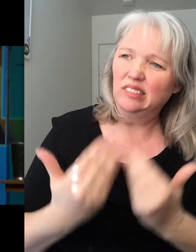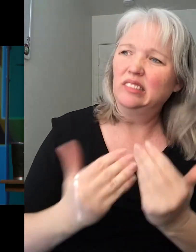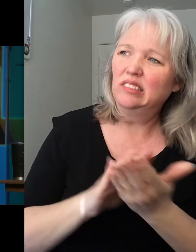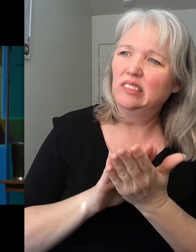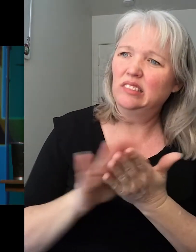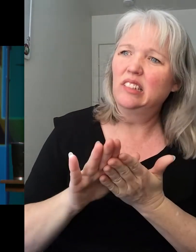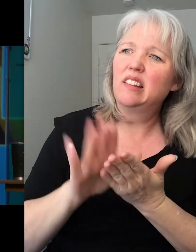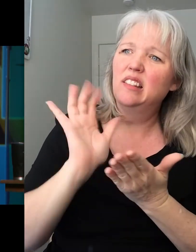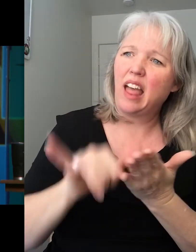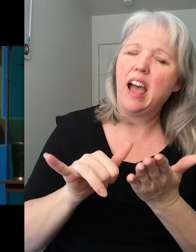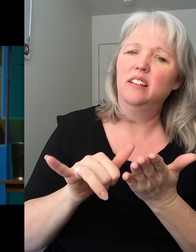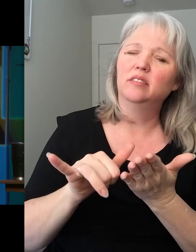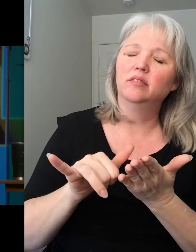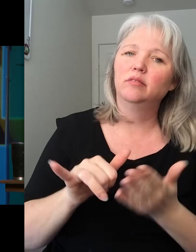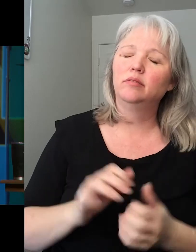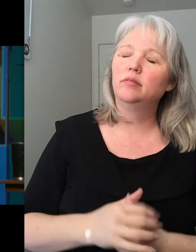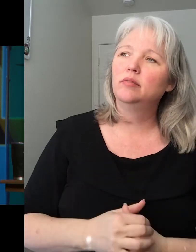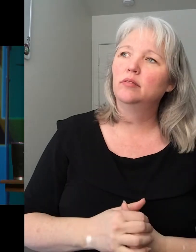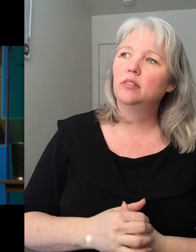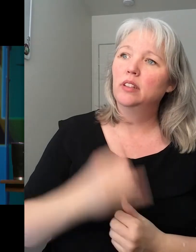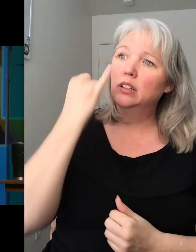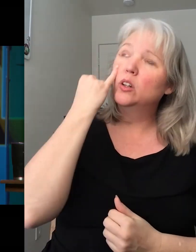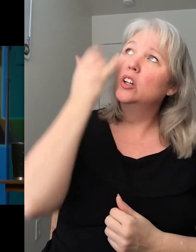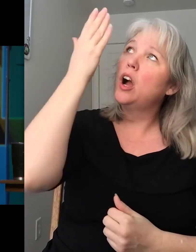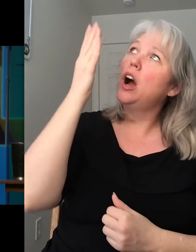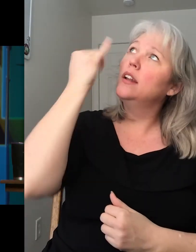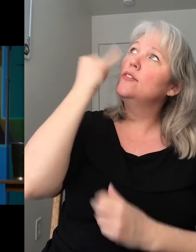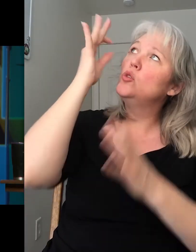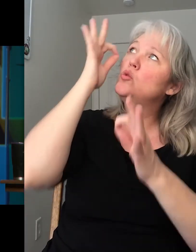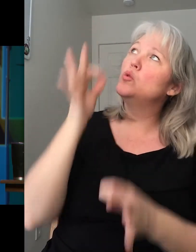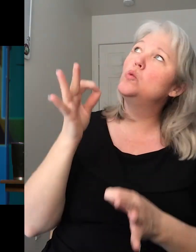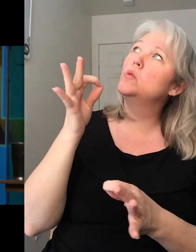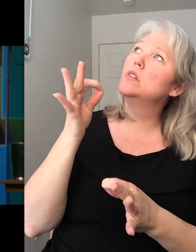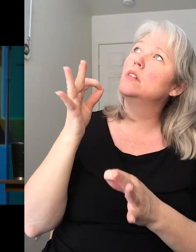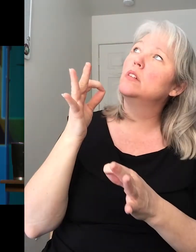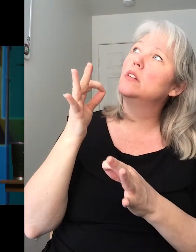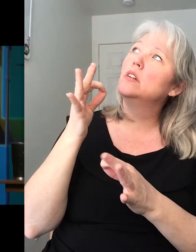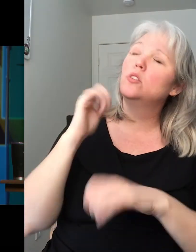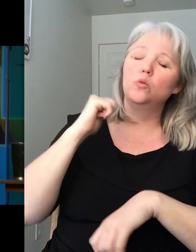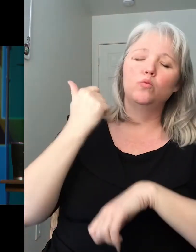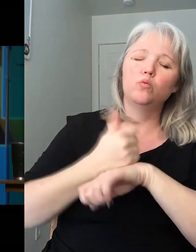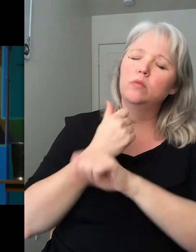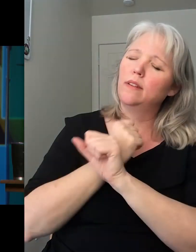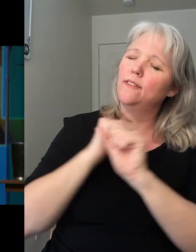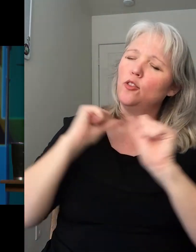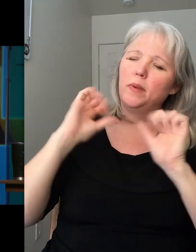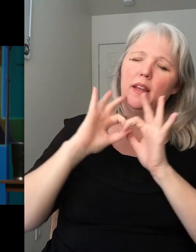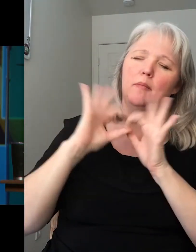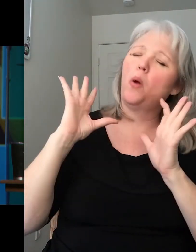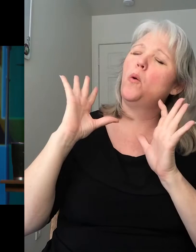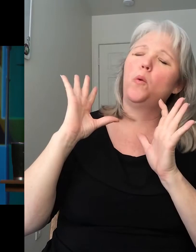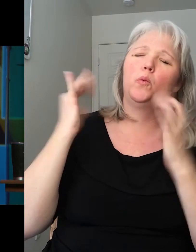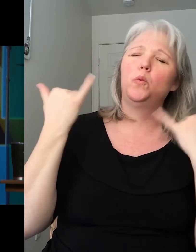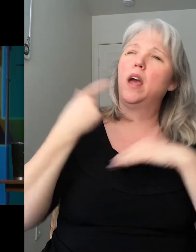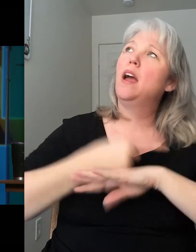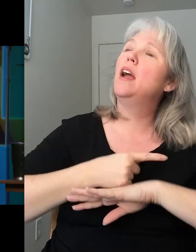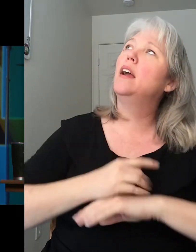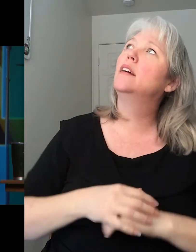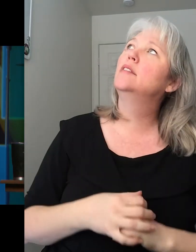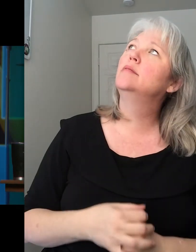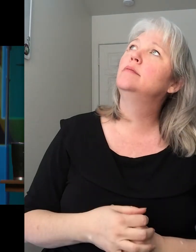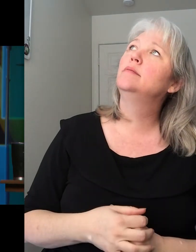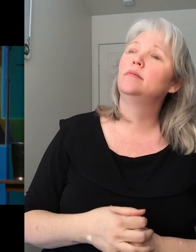brick by brick, to remove it from my life. Or God, if you choose to just deliver me from this